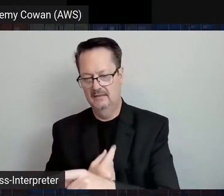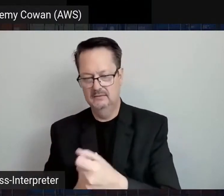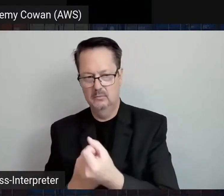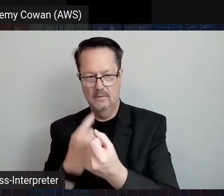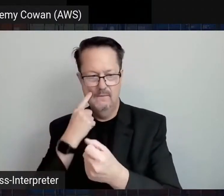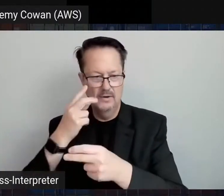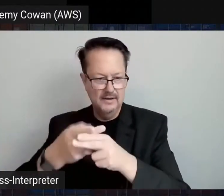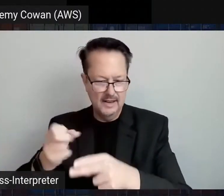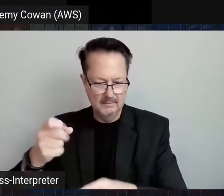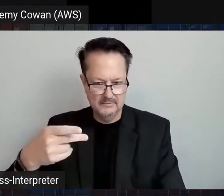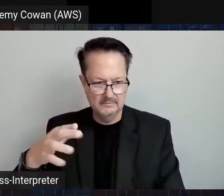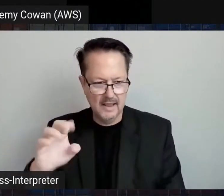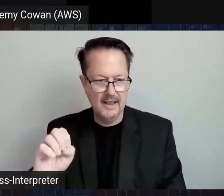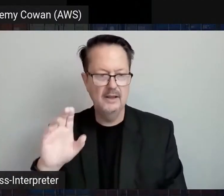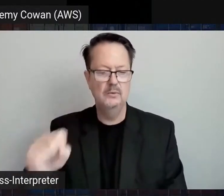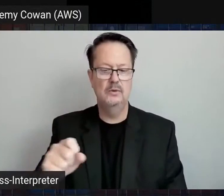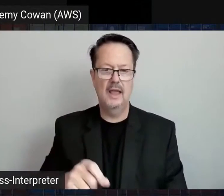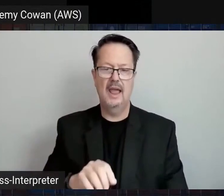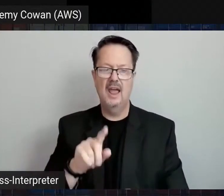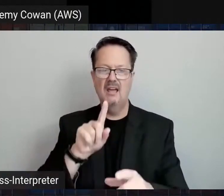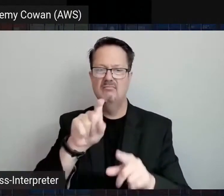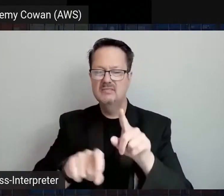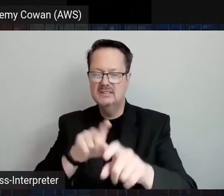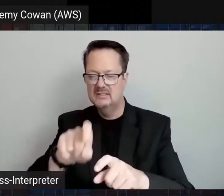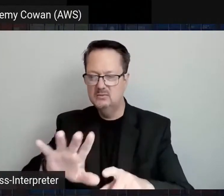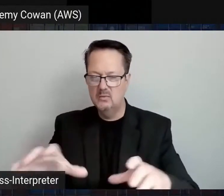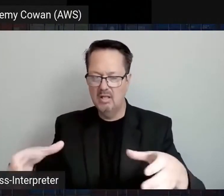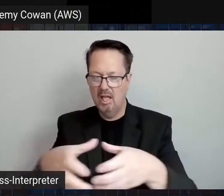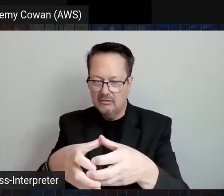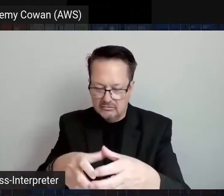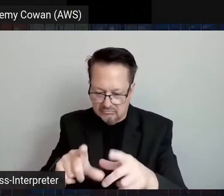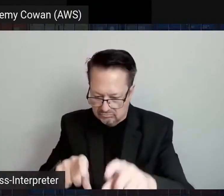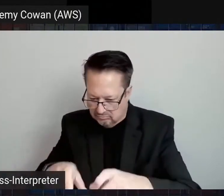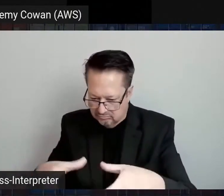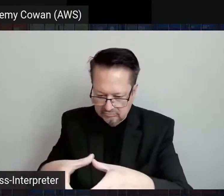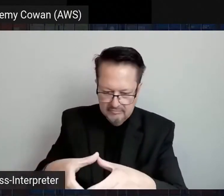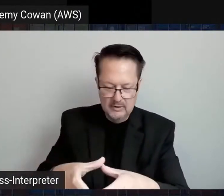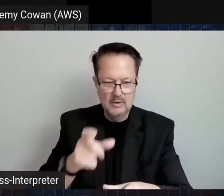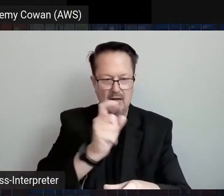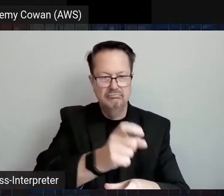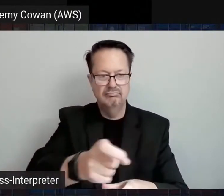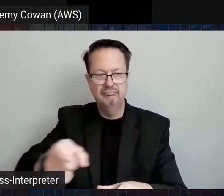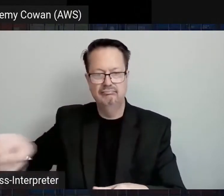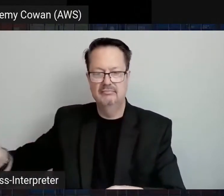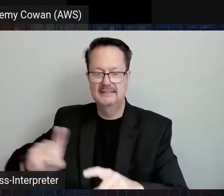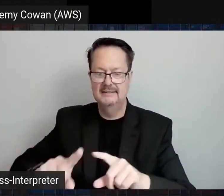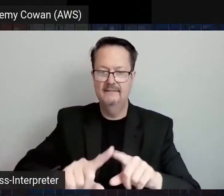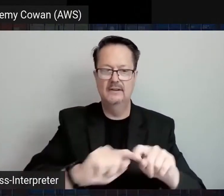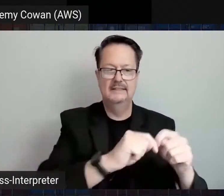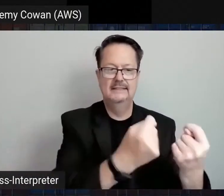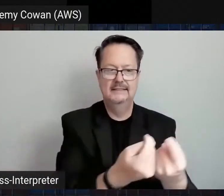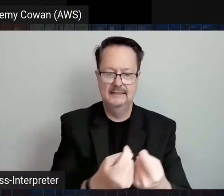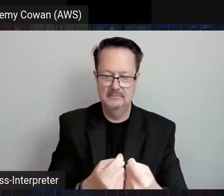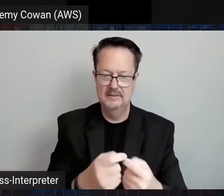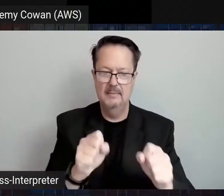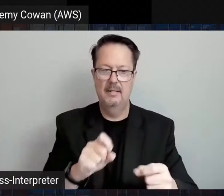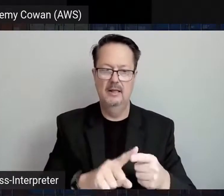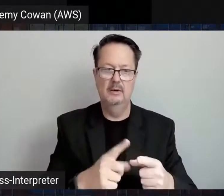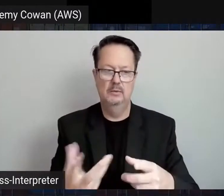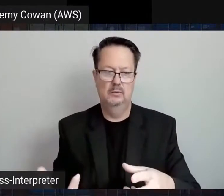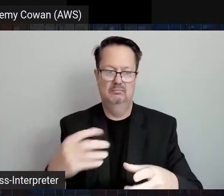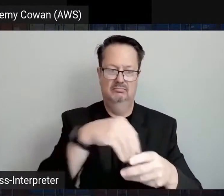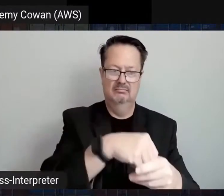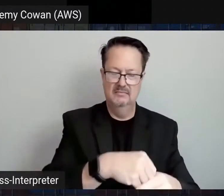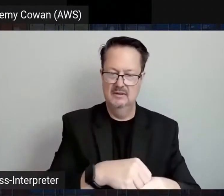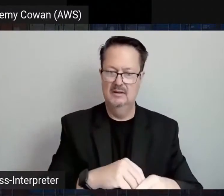you to partition your cluster and give different teams the ability to deploy their applications into those